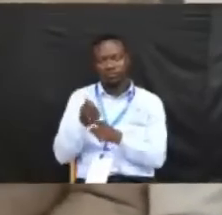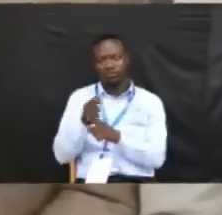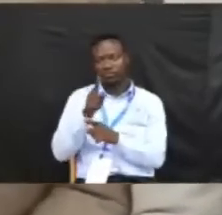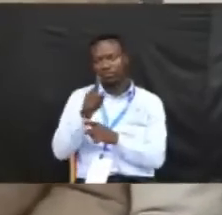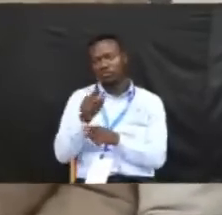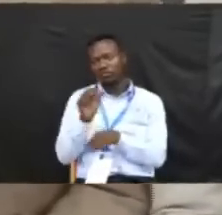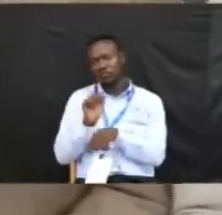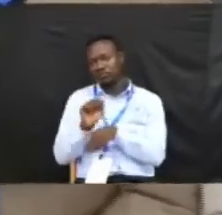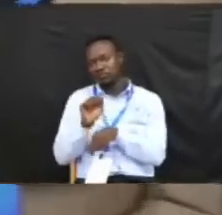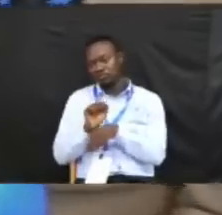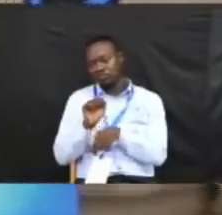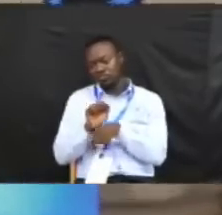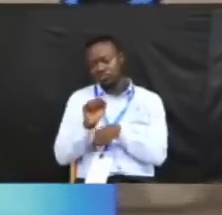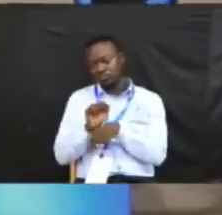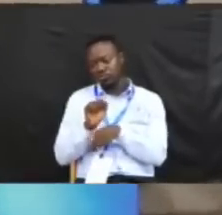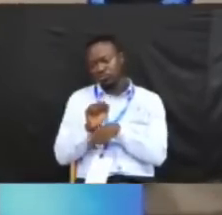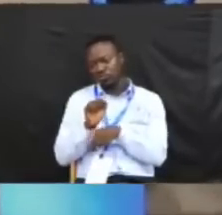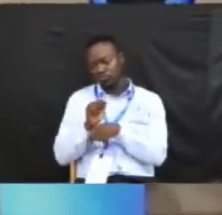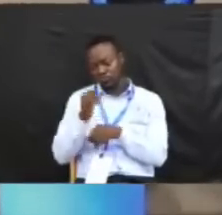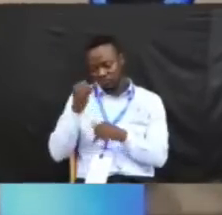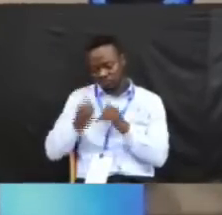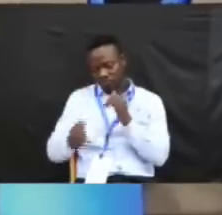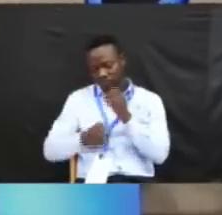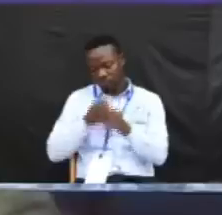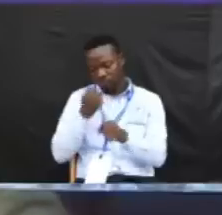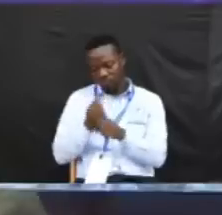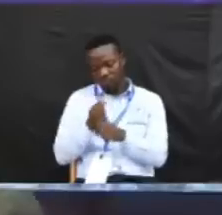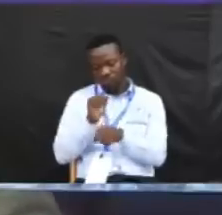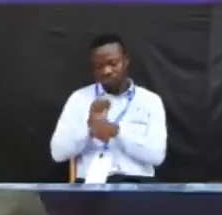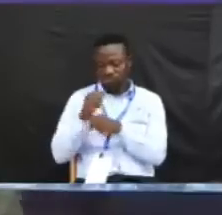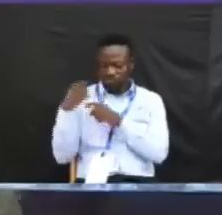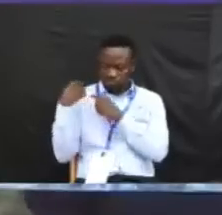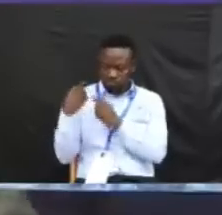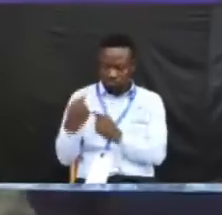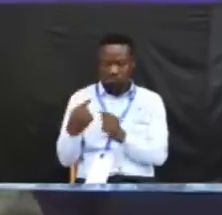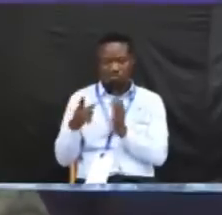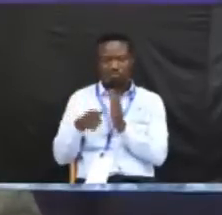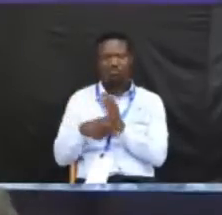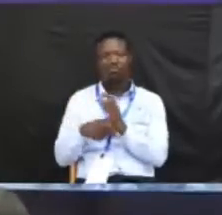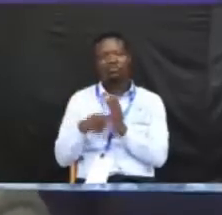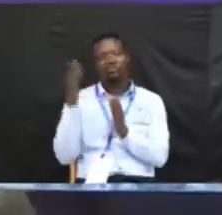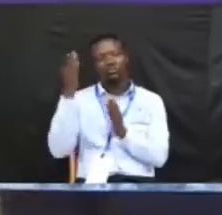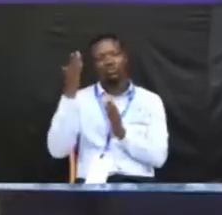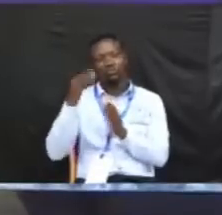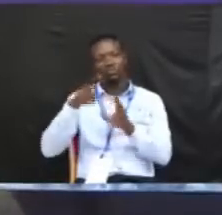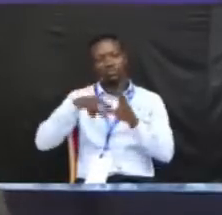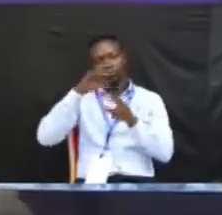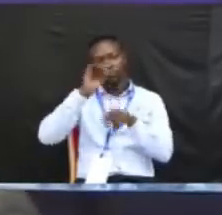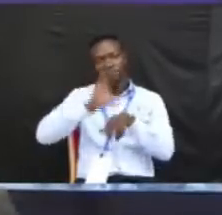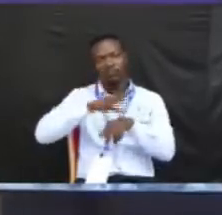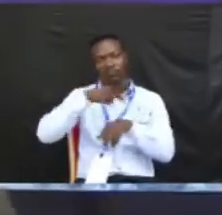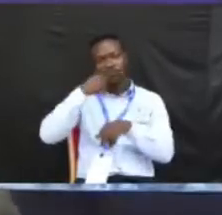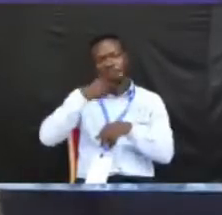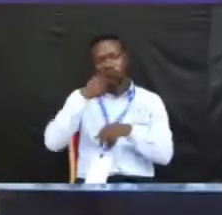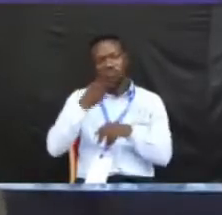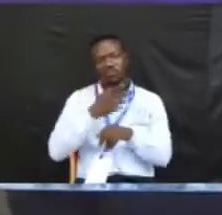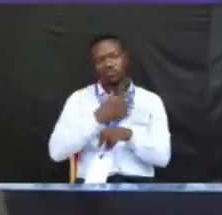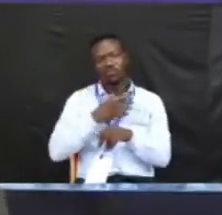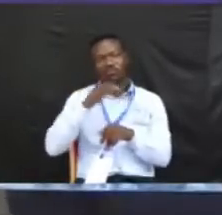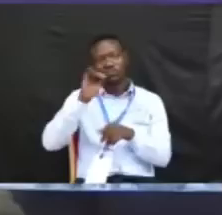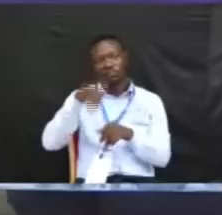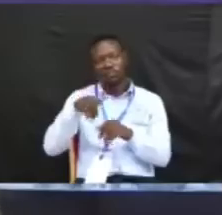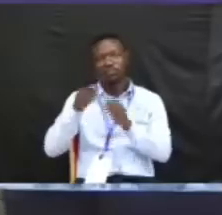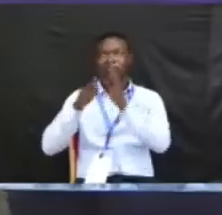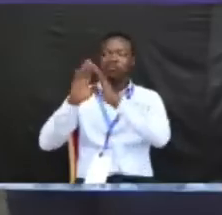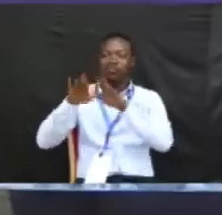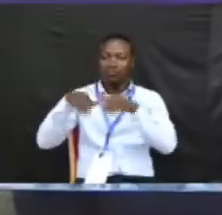stewardship for the last year. Dear beloved, I present to you the chairman of the church of Pentecost to come and deliver to us